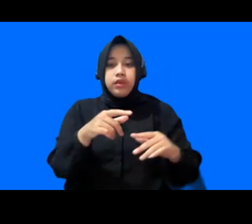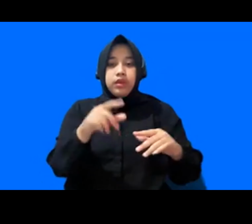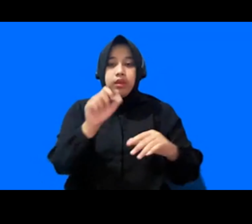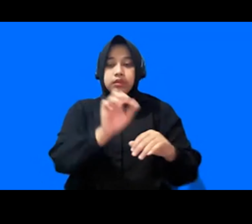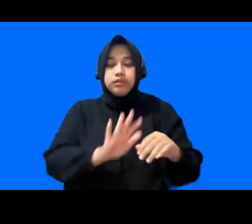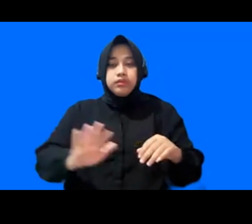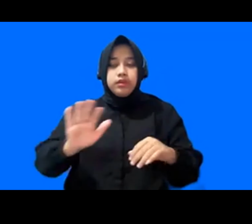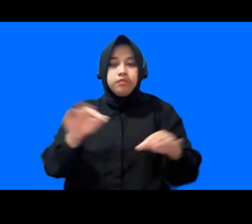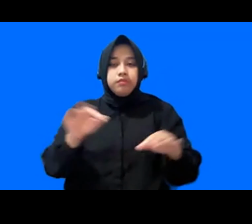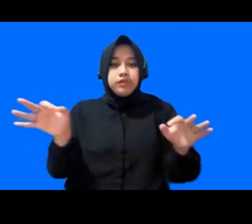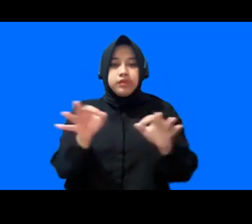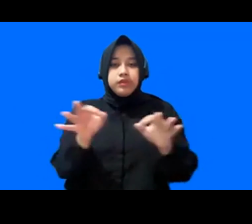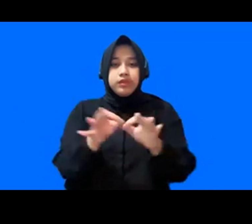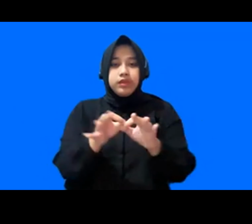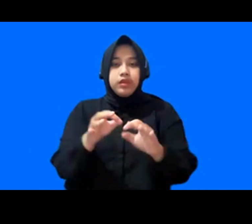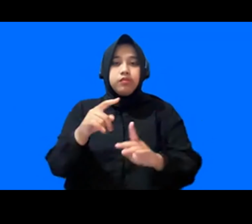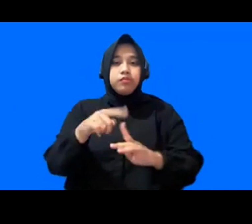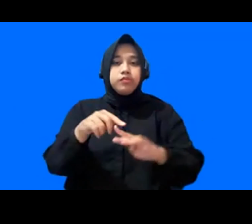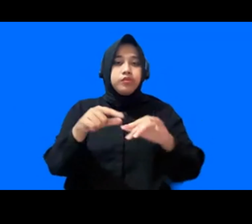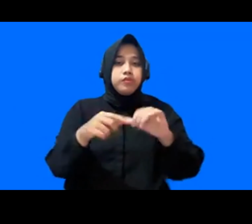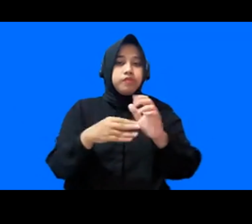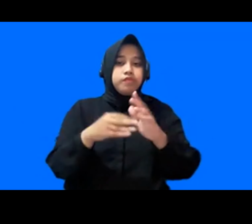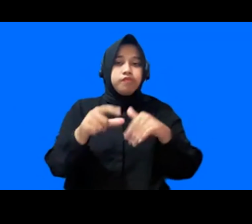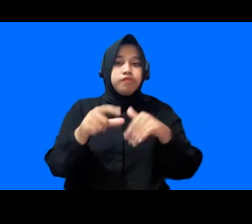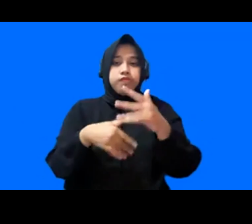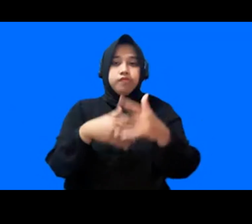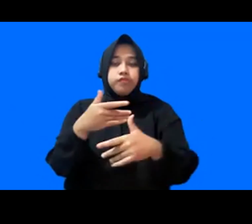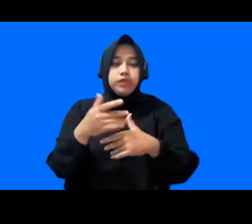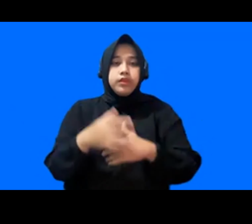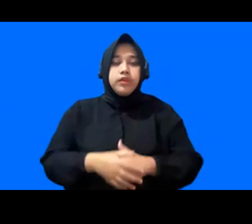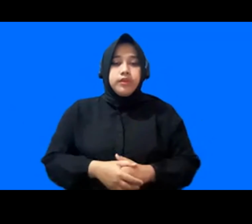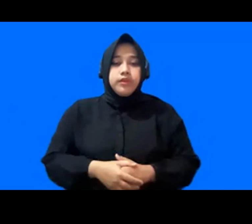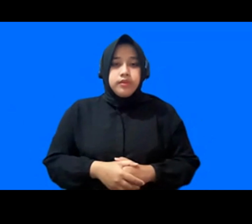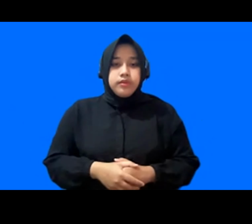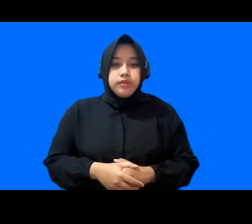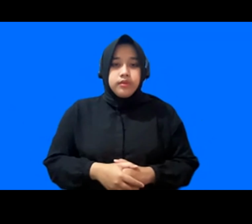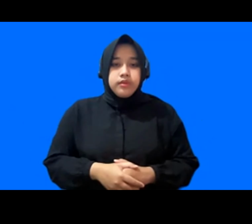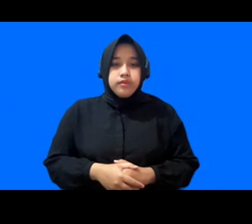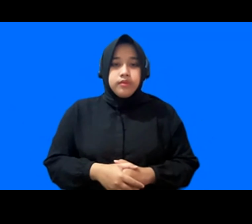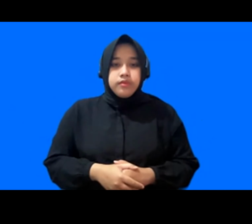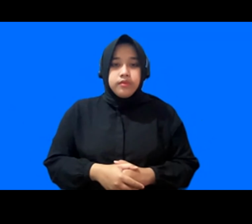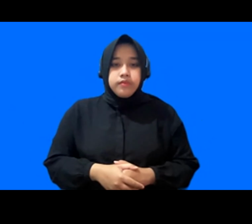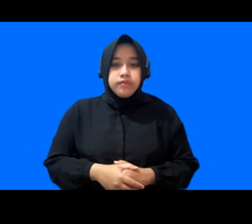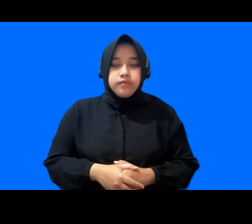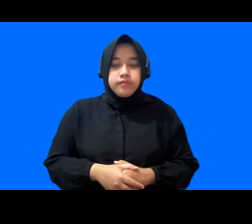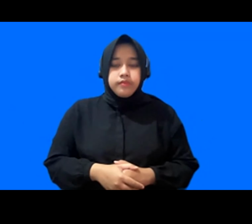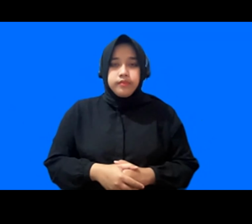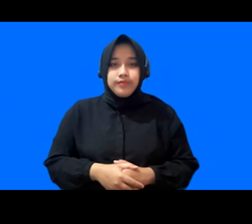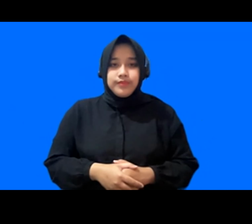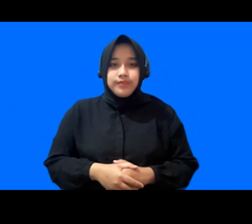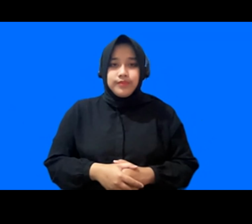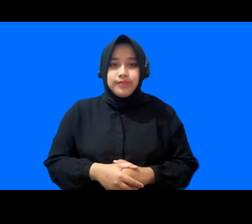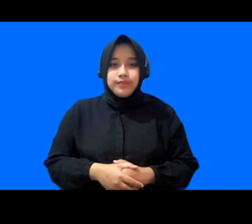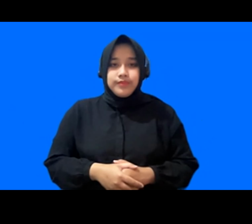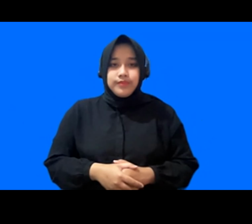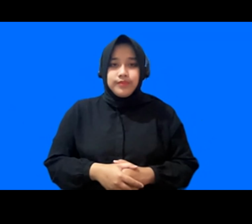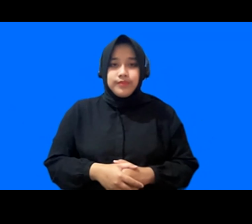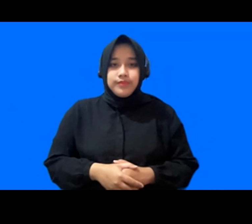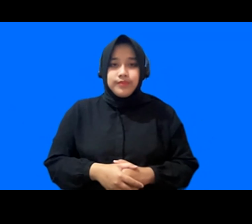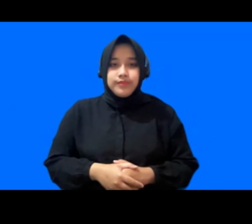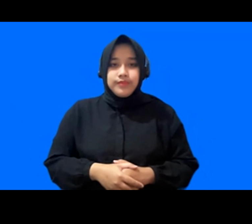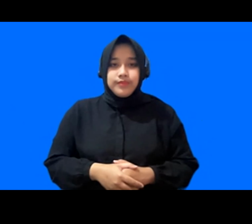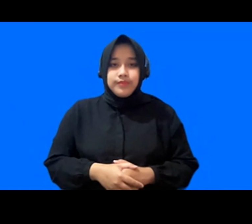gender equality and social inclusion within the region. The strategy is applied to each scenario and is currently undergoing a